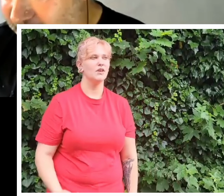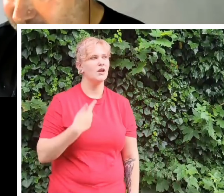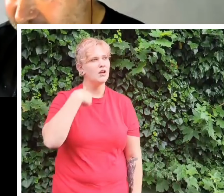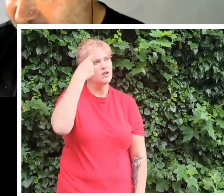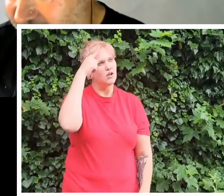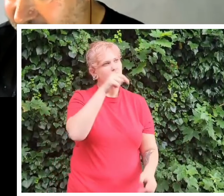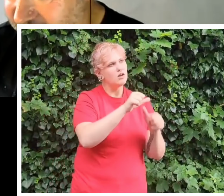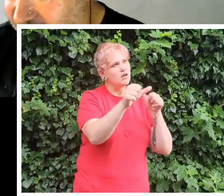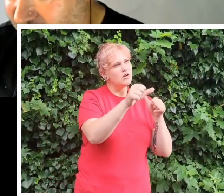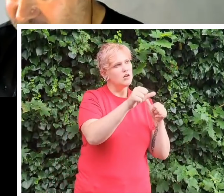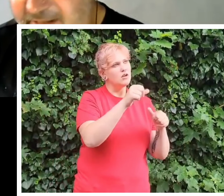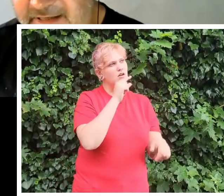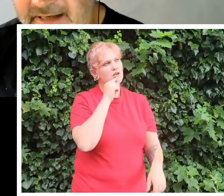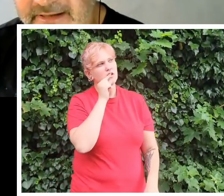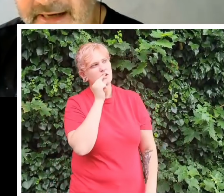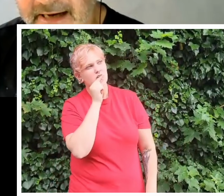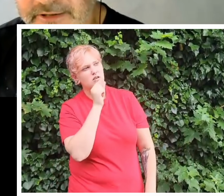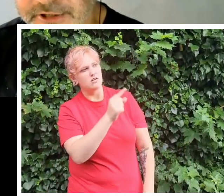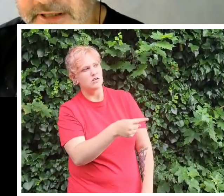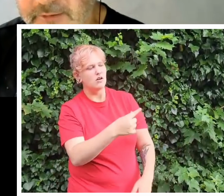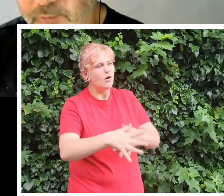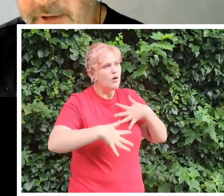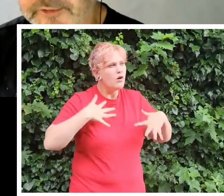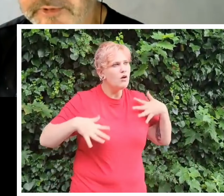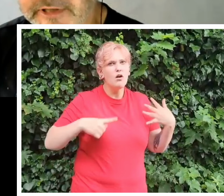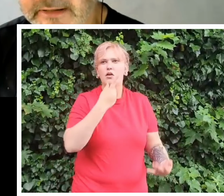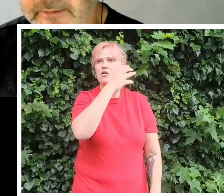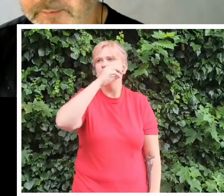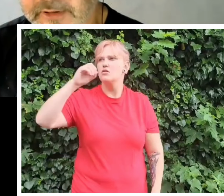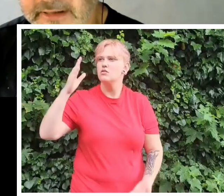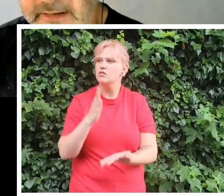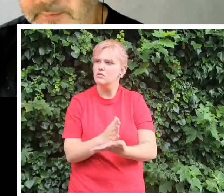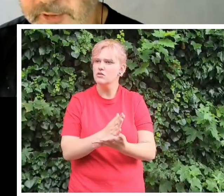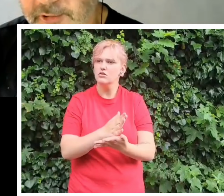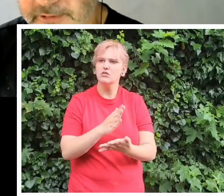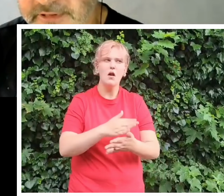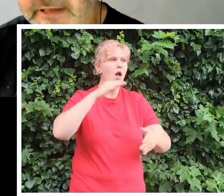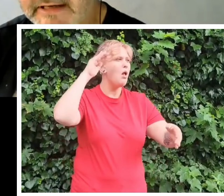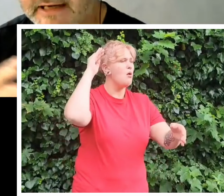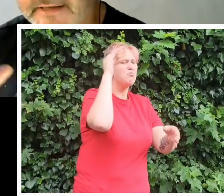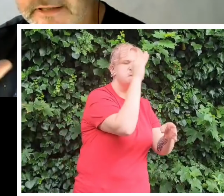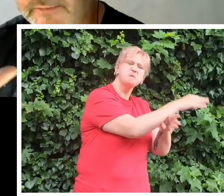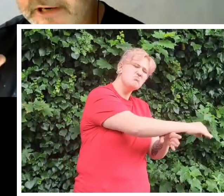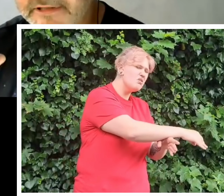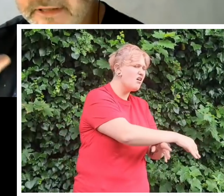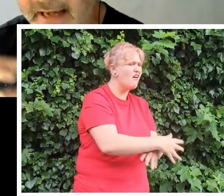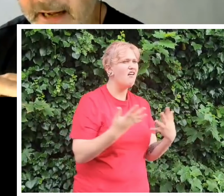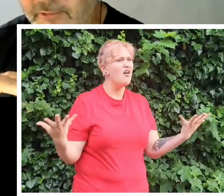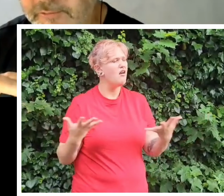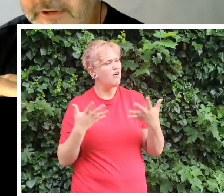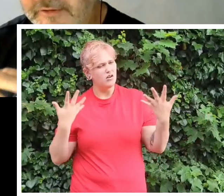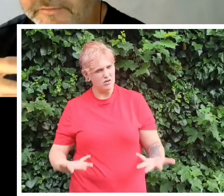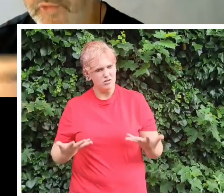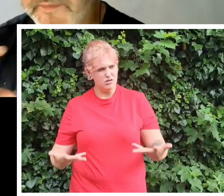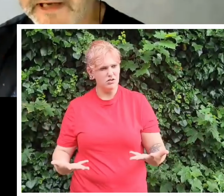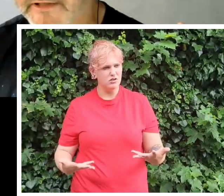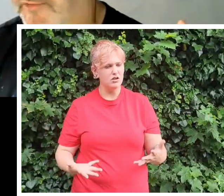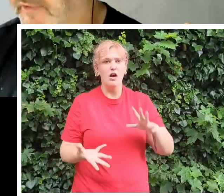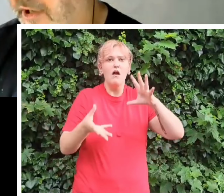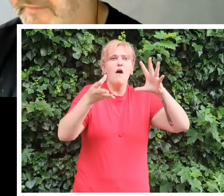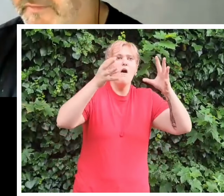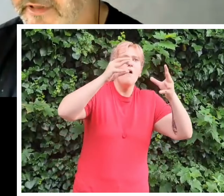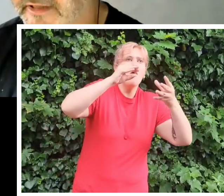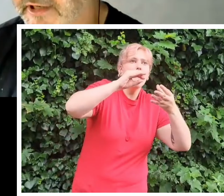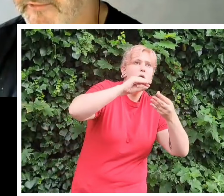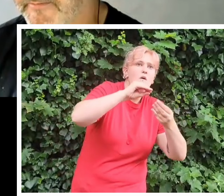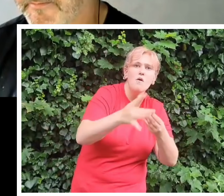I think the best way I can describe it is it's an energy 100% completely beyond. And this is where it's now forming into